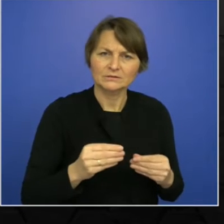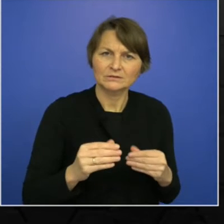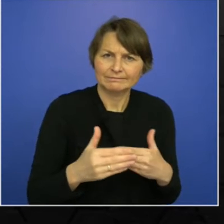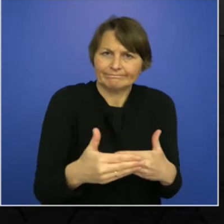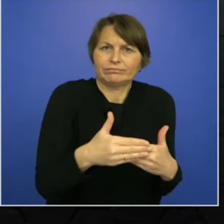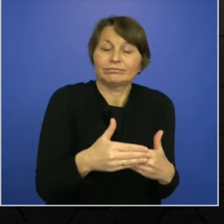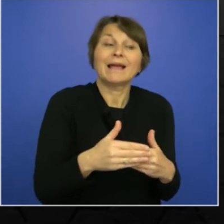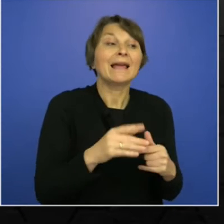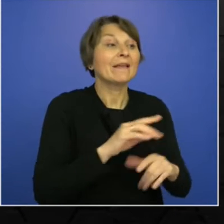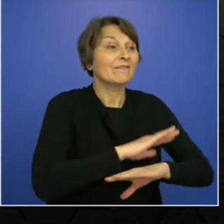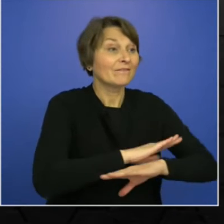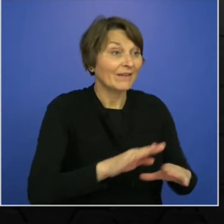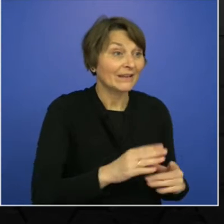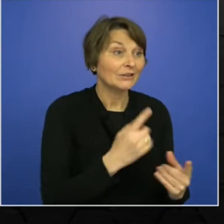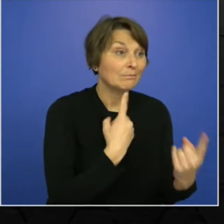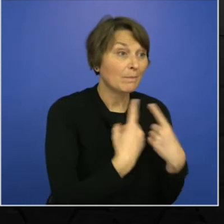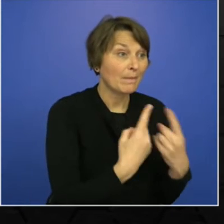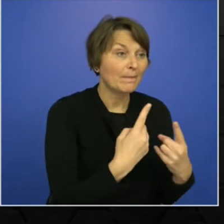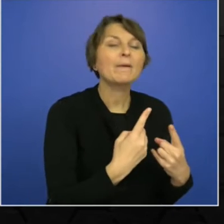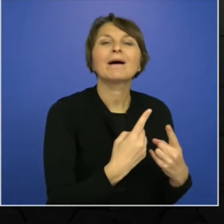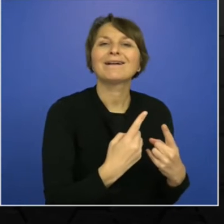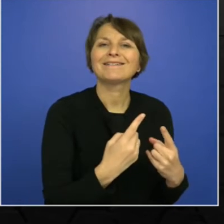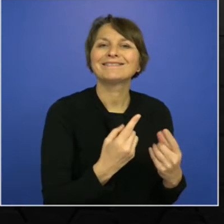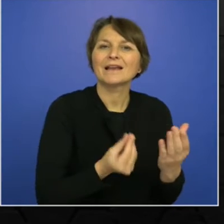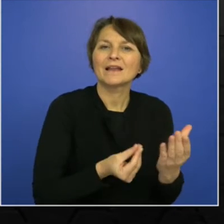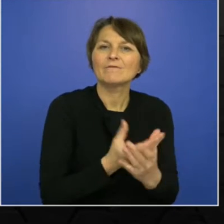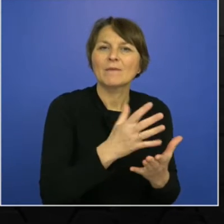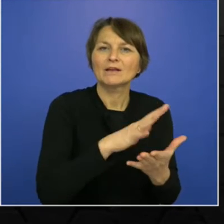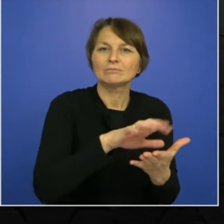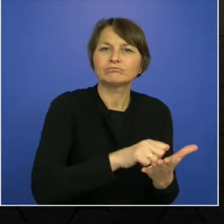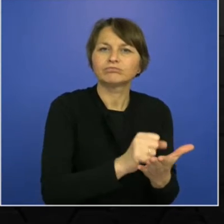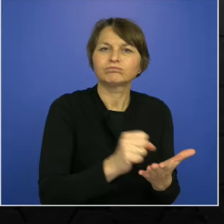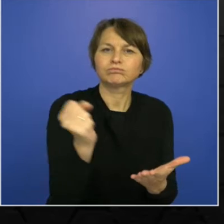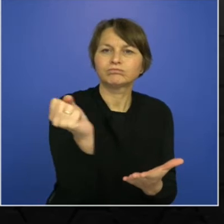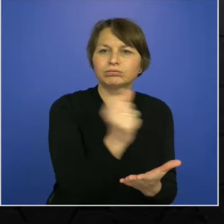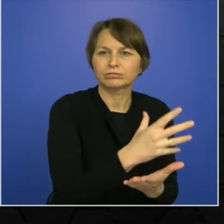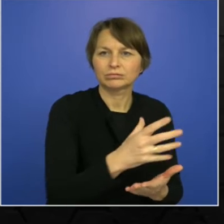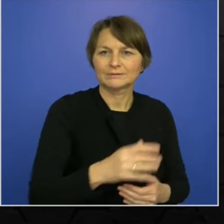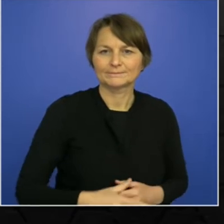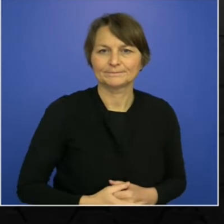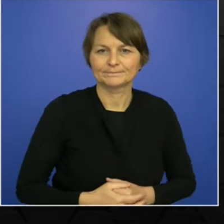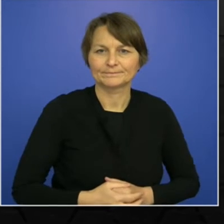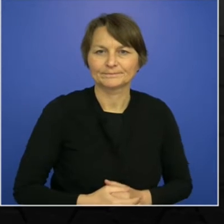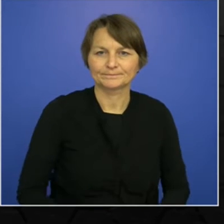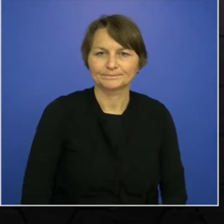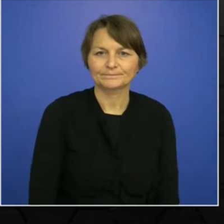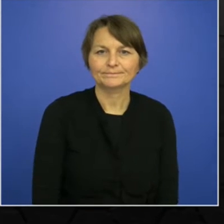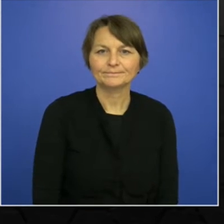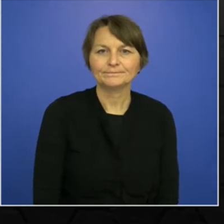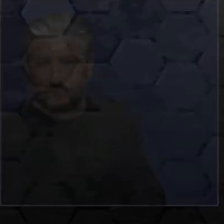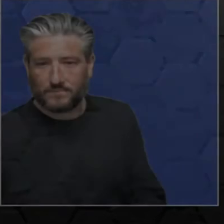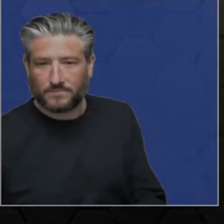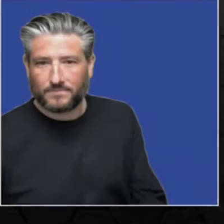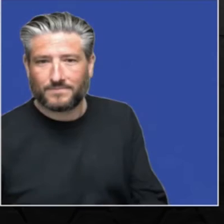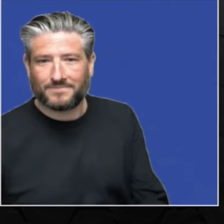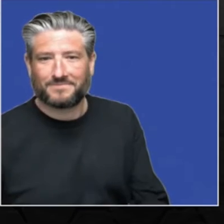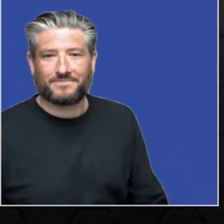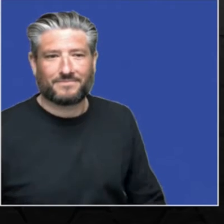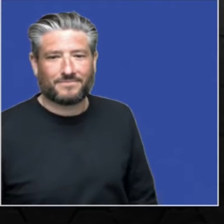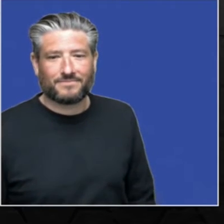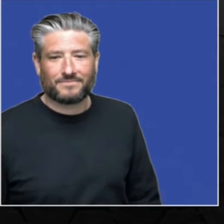deleted. So this is just a short introduction to how you can interact with the